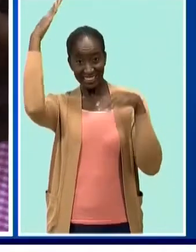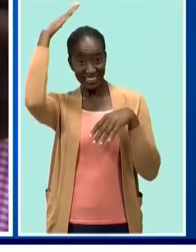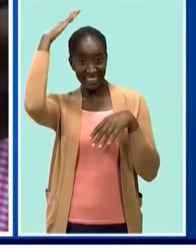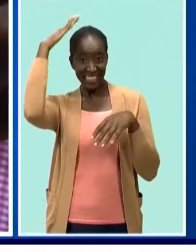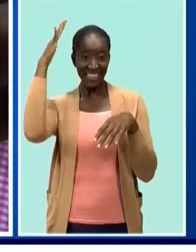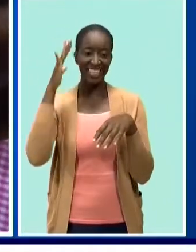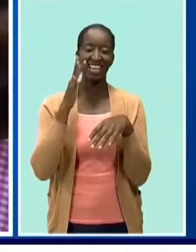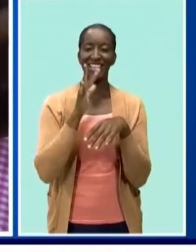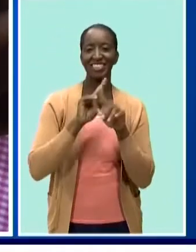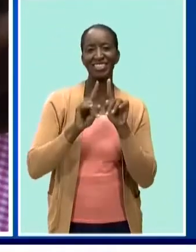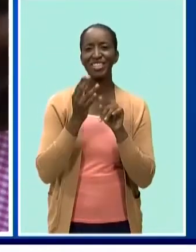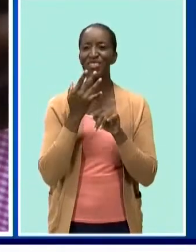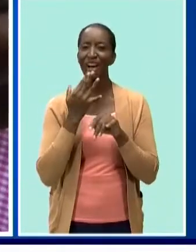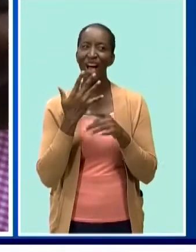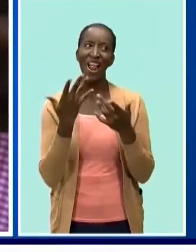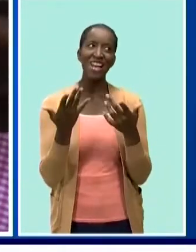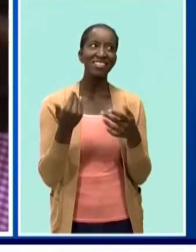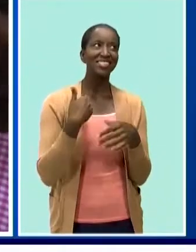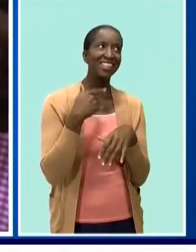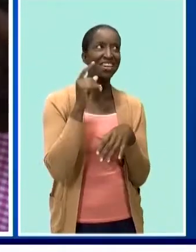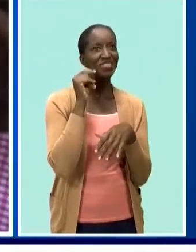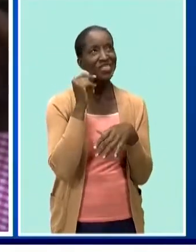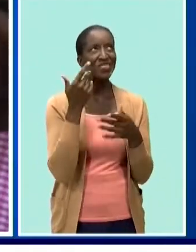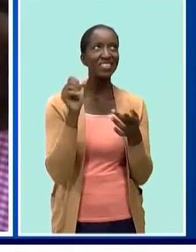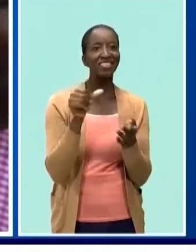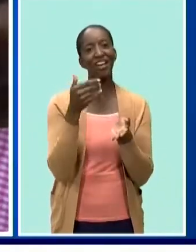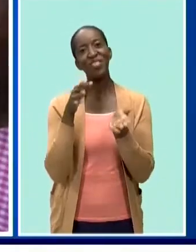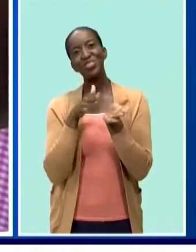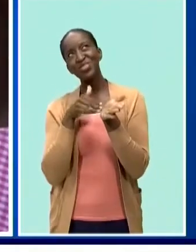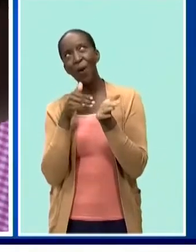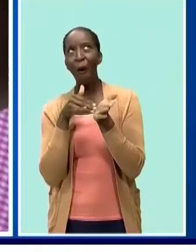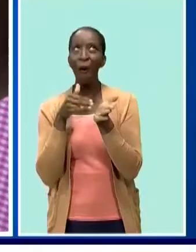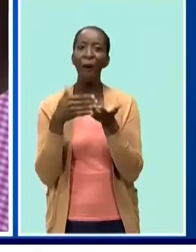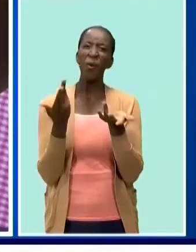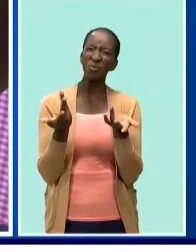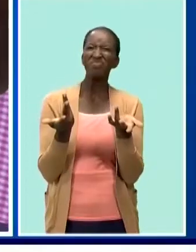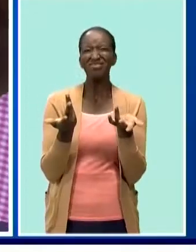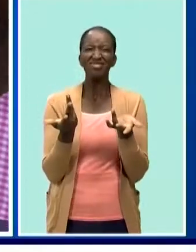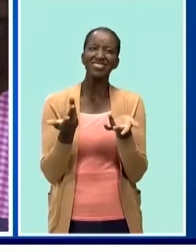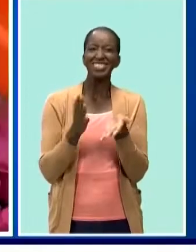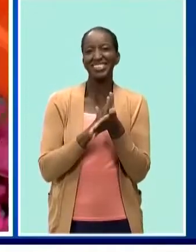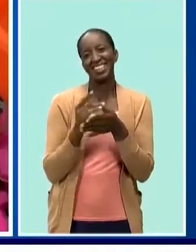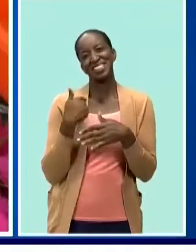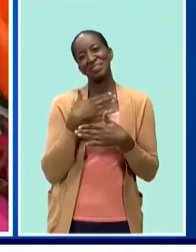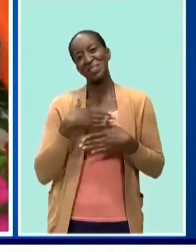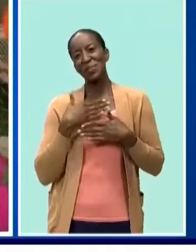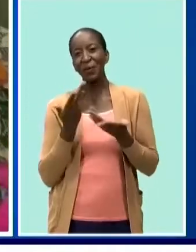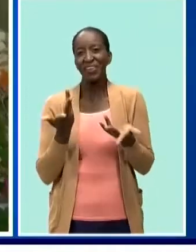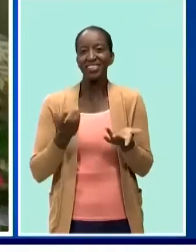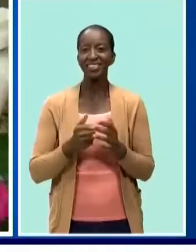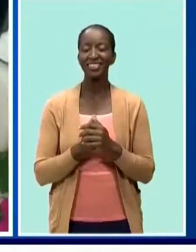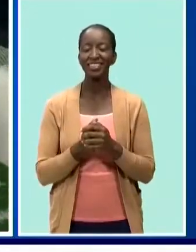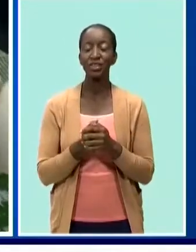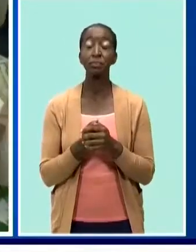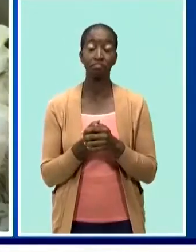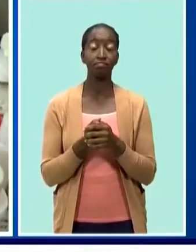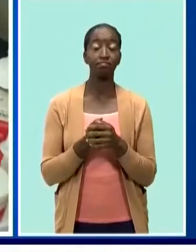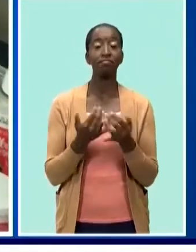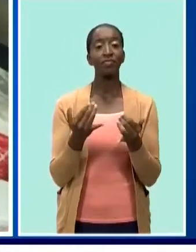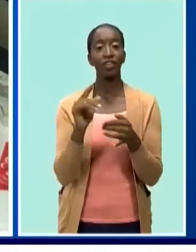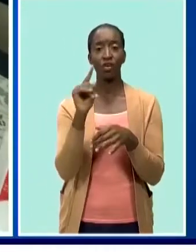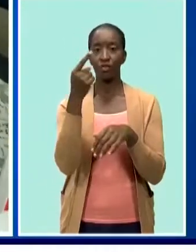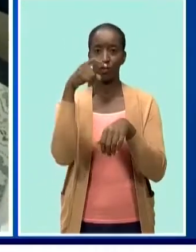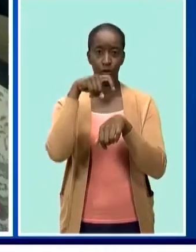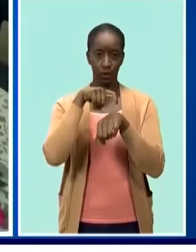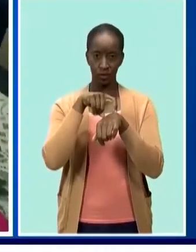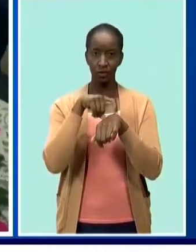have sweets and other soaps, and yeah, so it's going good for me. For the first time, prizes are awarded for